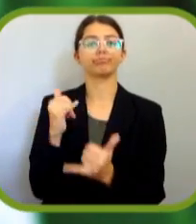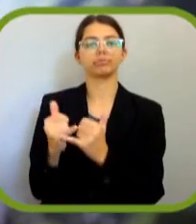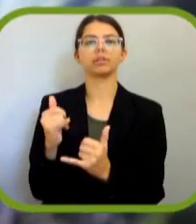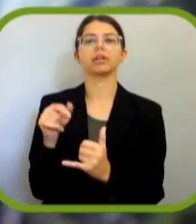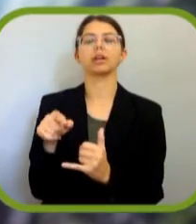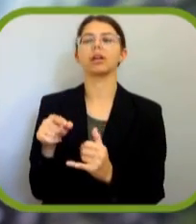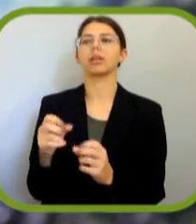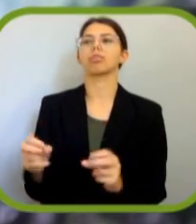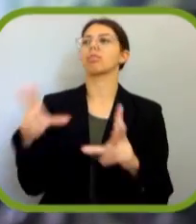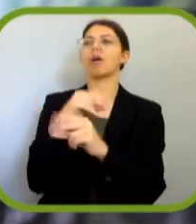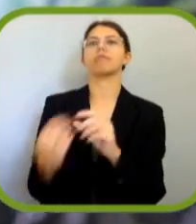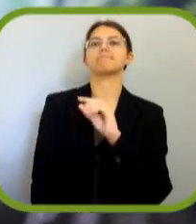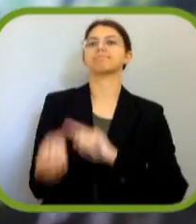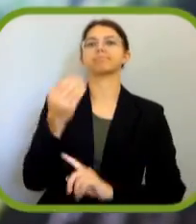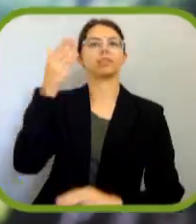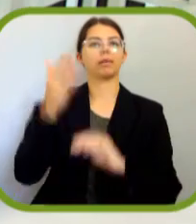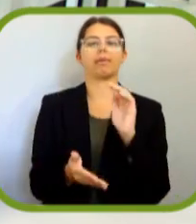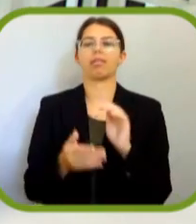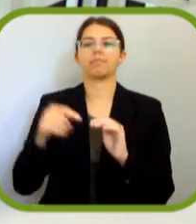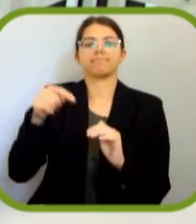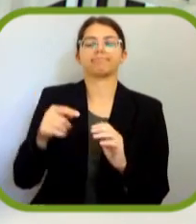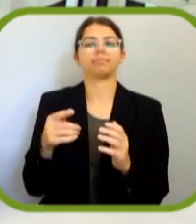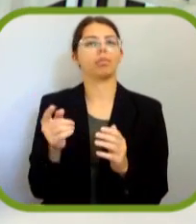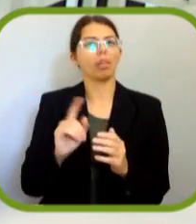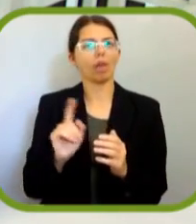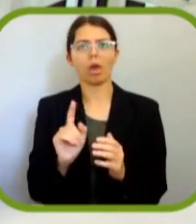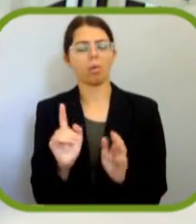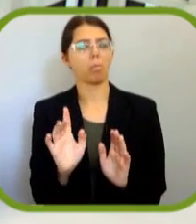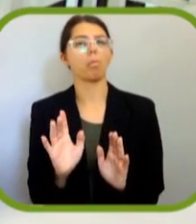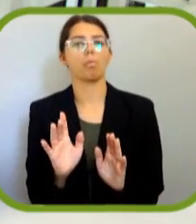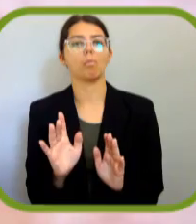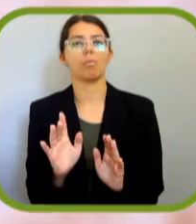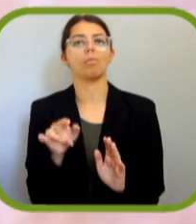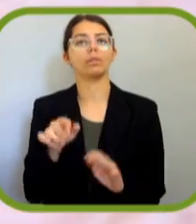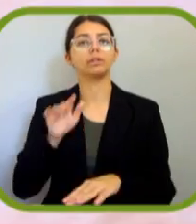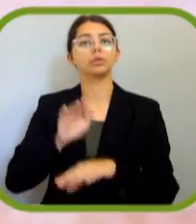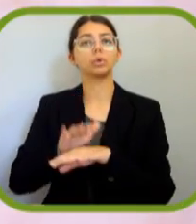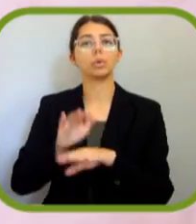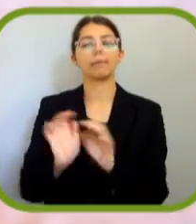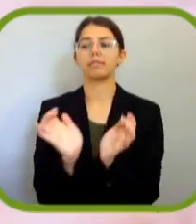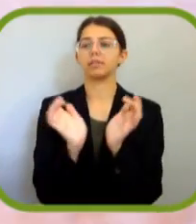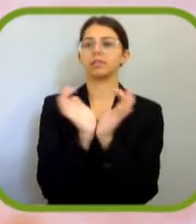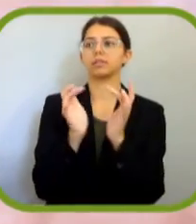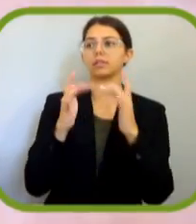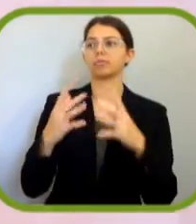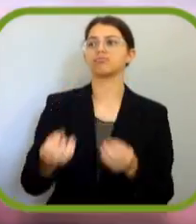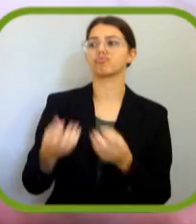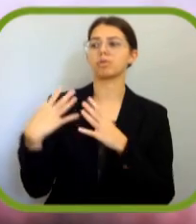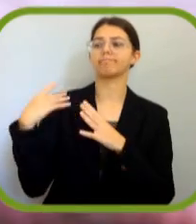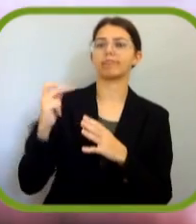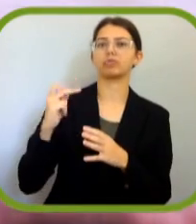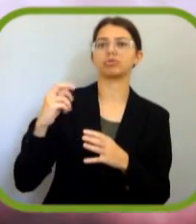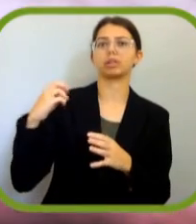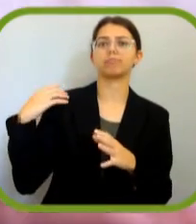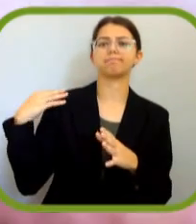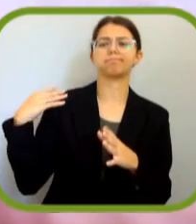a radical new invention that arrived from the skies. It is a result of the evolution